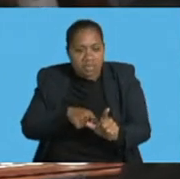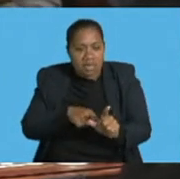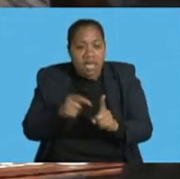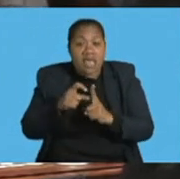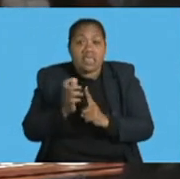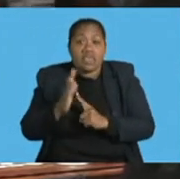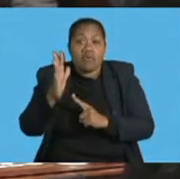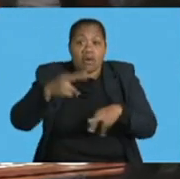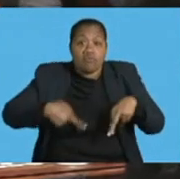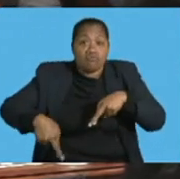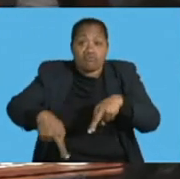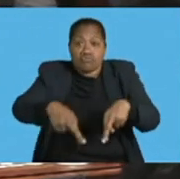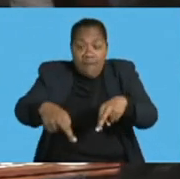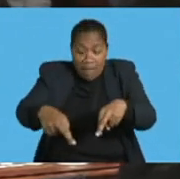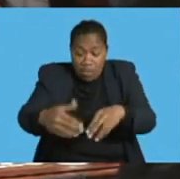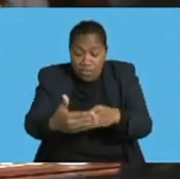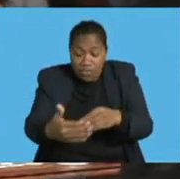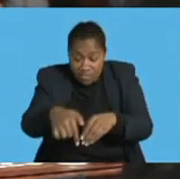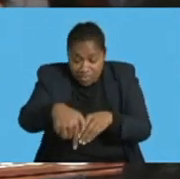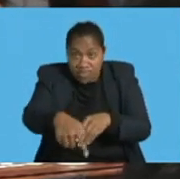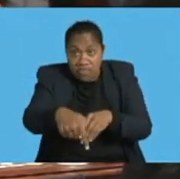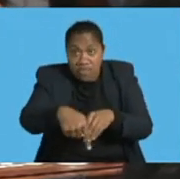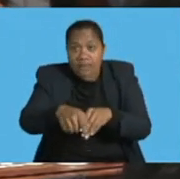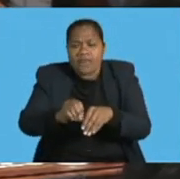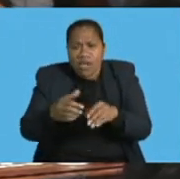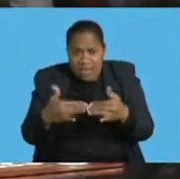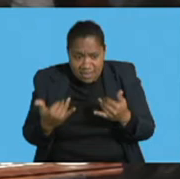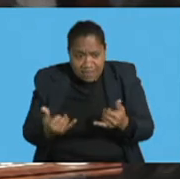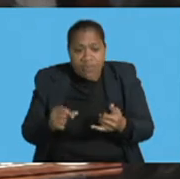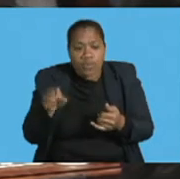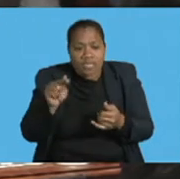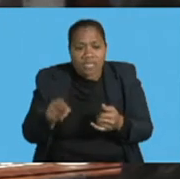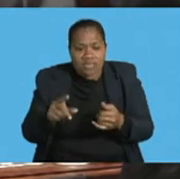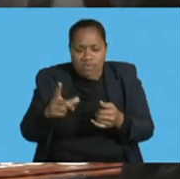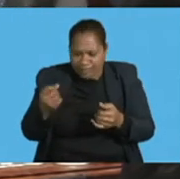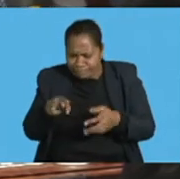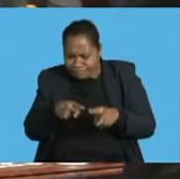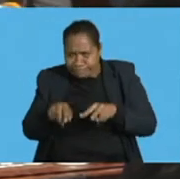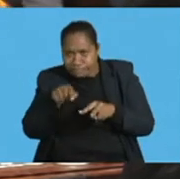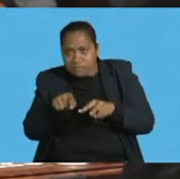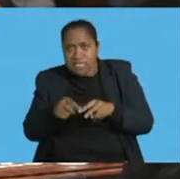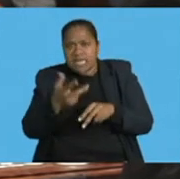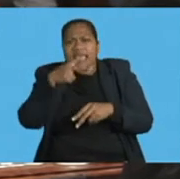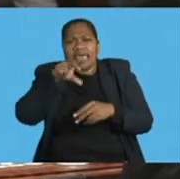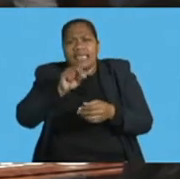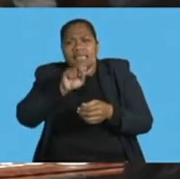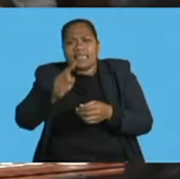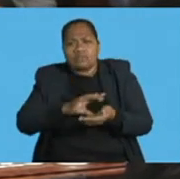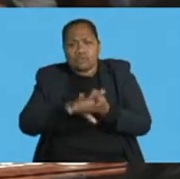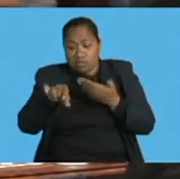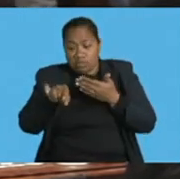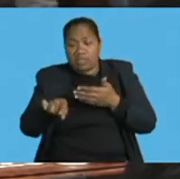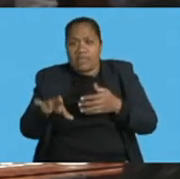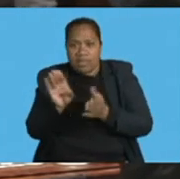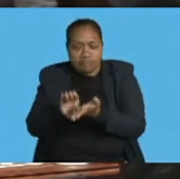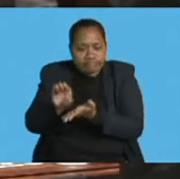River mouth, an offshore channel. At the moment, we need to do an EIA study for that. $80,000 for that has been allocated to do the environmental